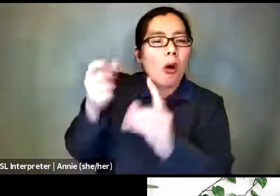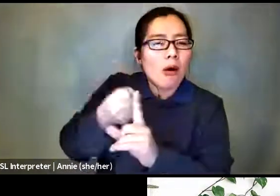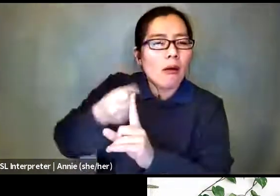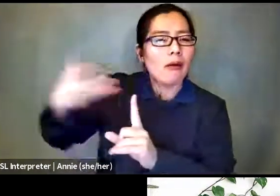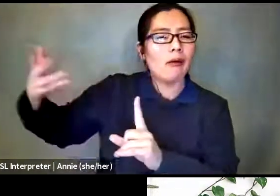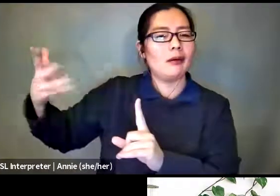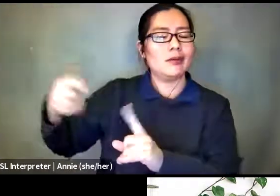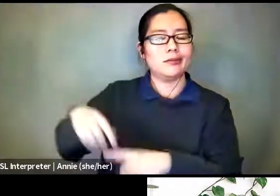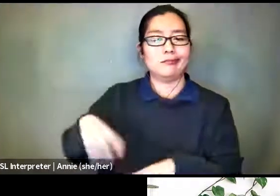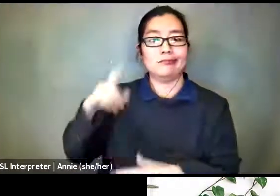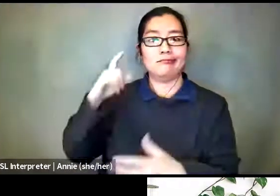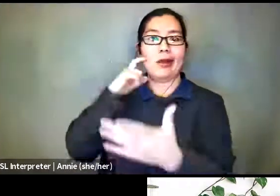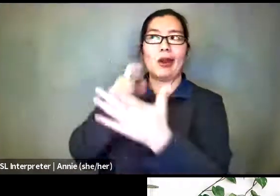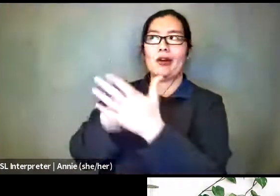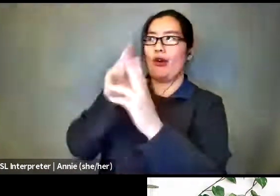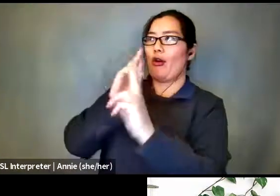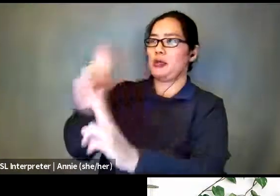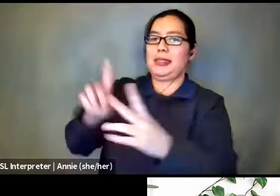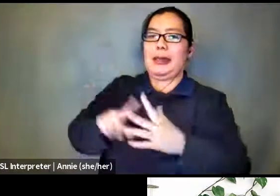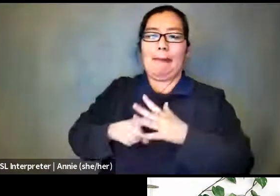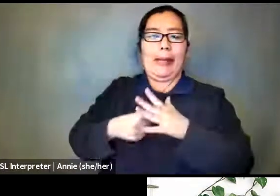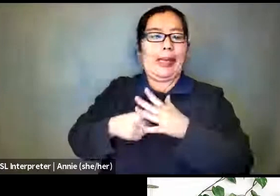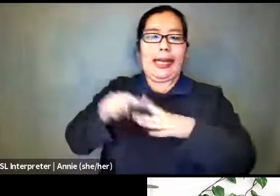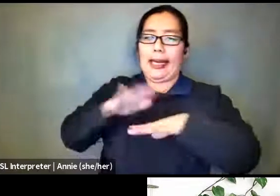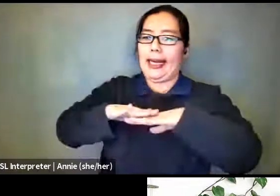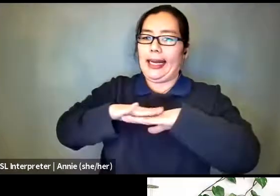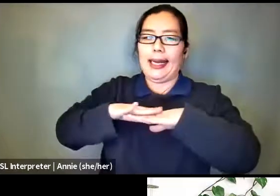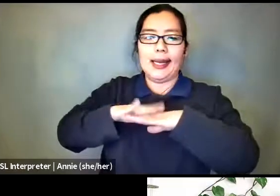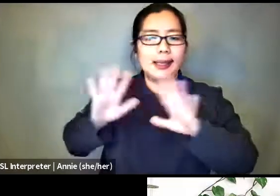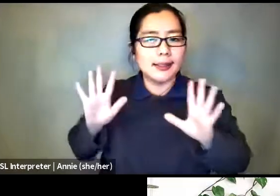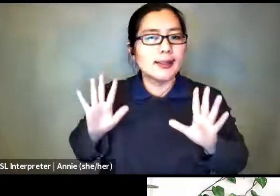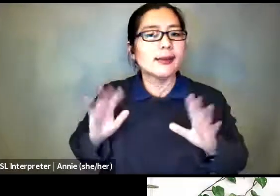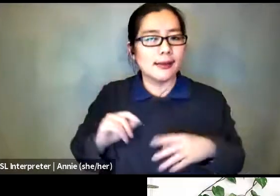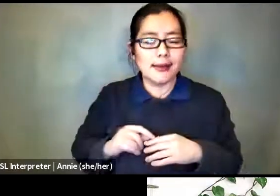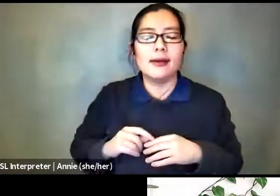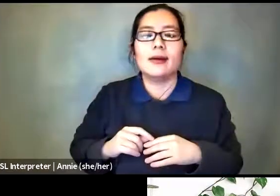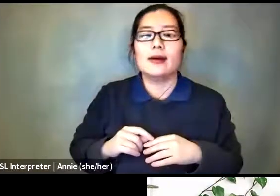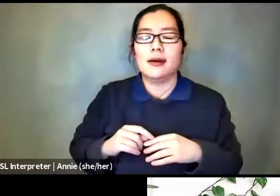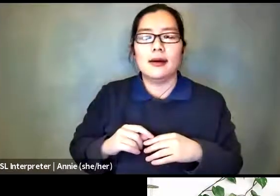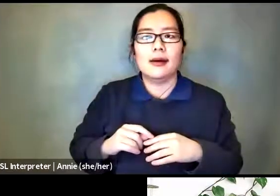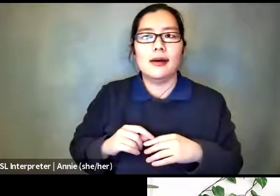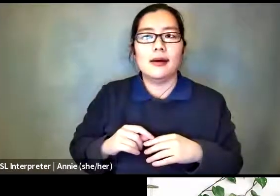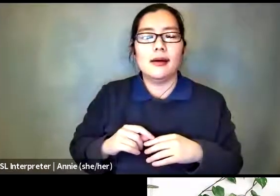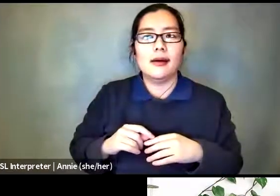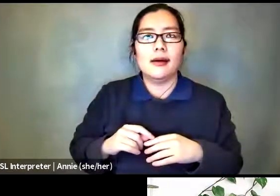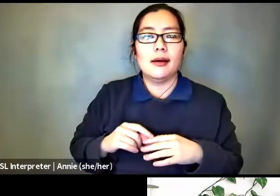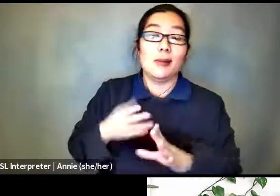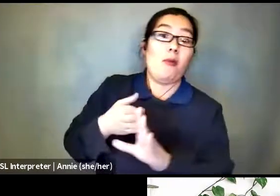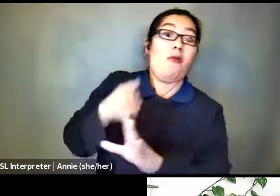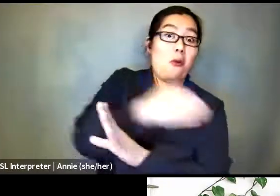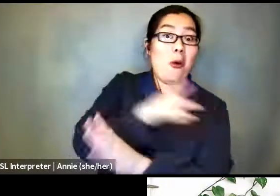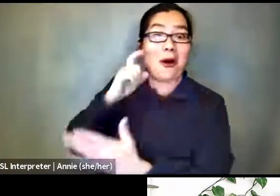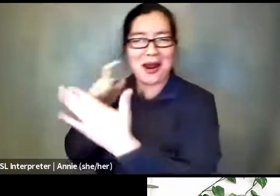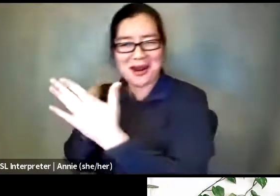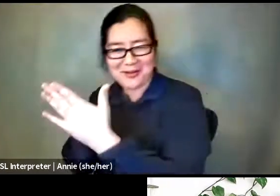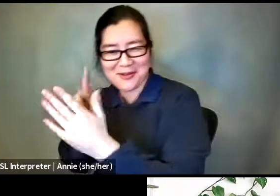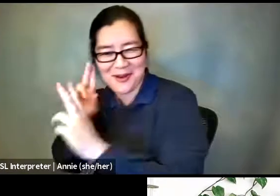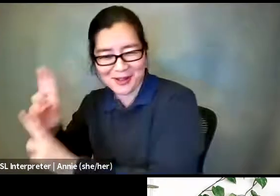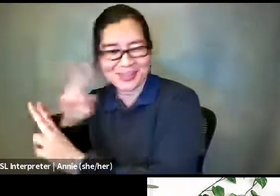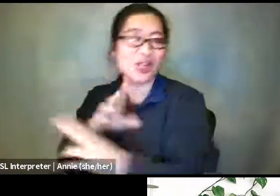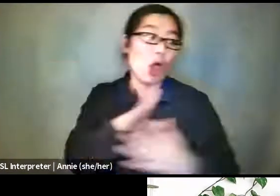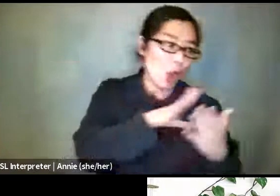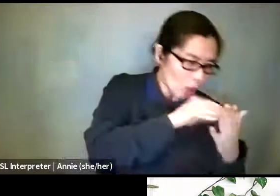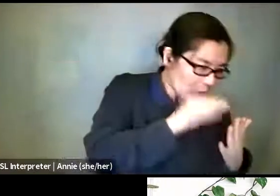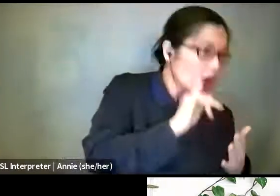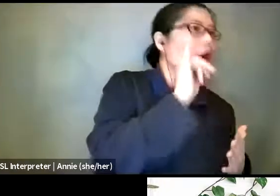the beginning, right? Is the beginning, and under even learning before acknowledging is learning is maybe the beginning, and then